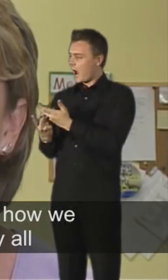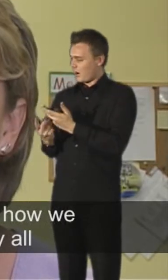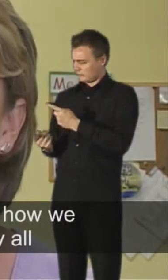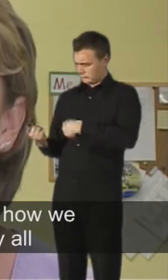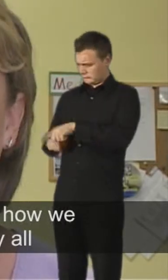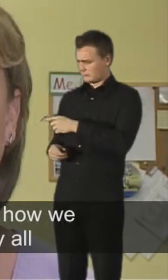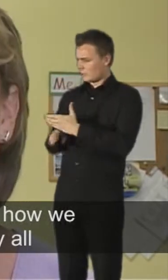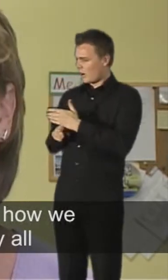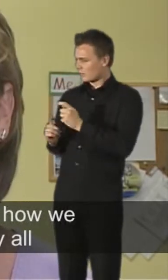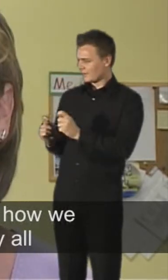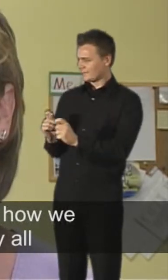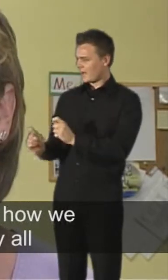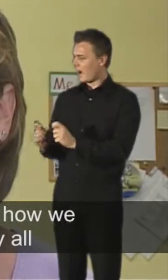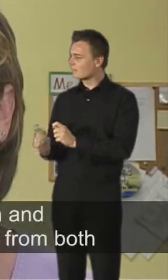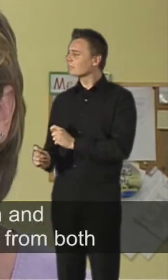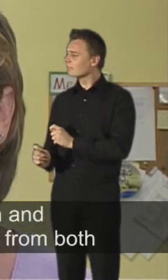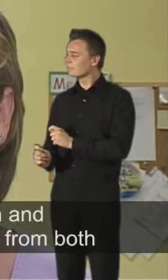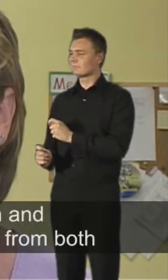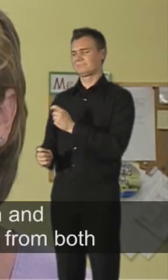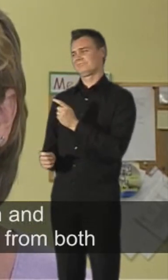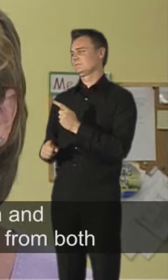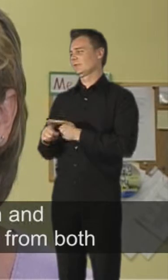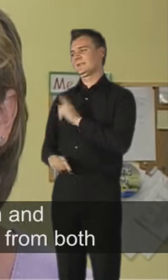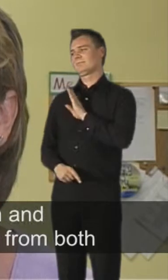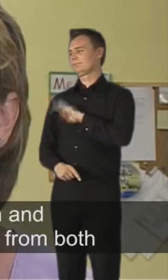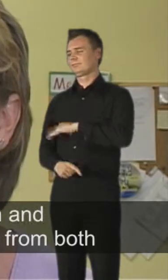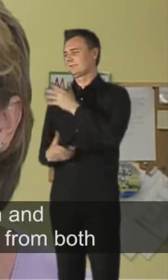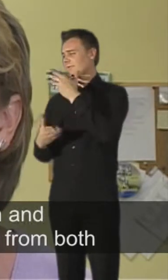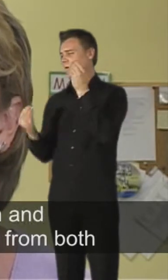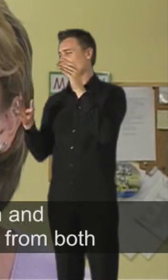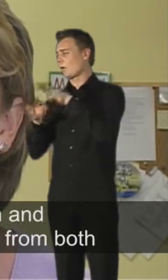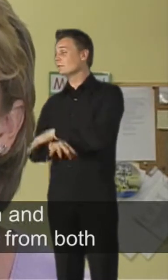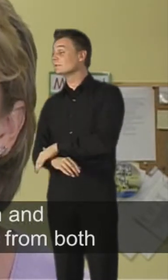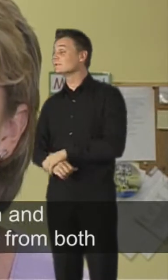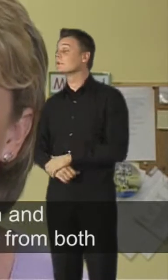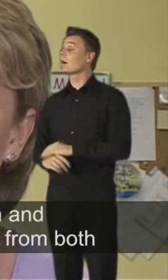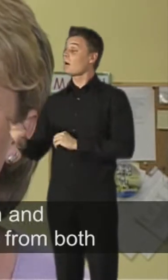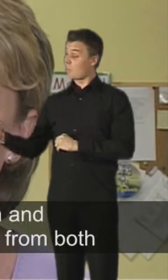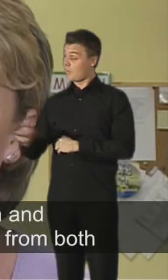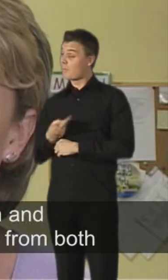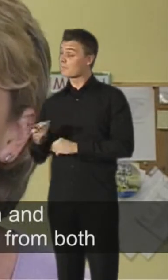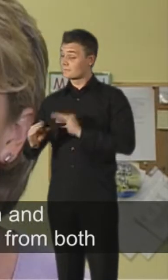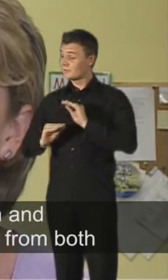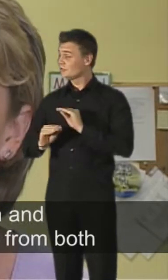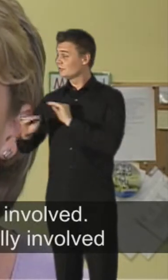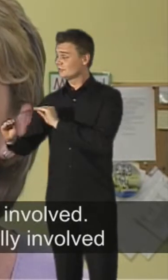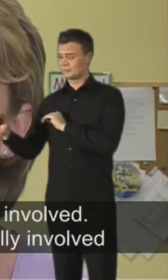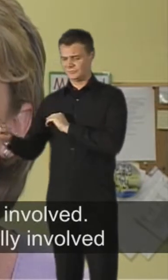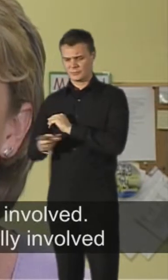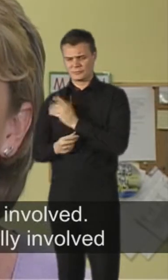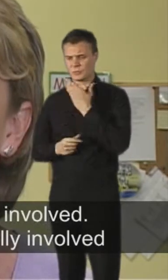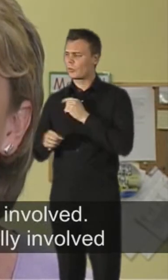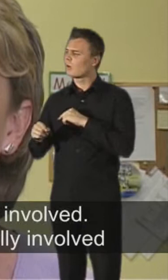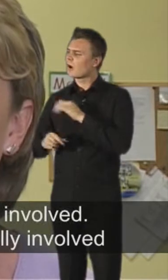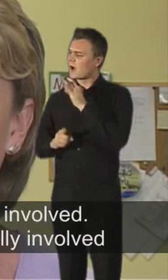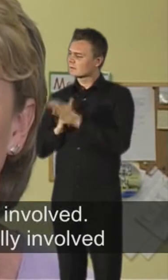adapt work. I think very quickly all those sorts of worries were forgotten, and we have had teachers on both sides, from both schools,